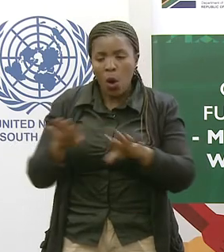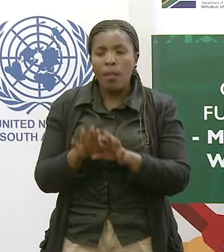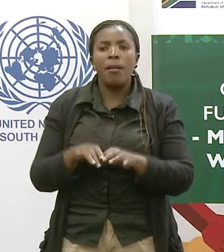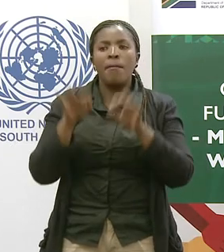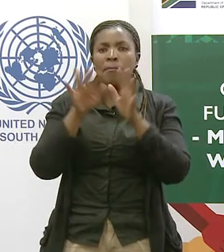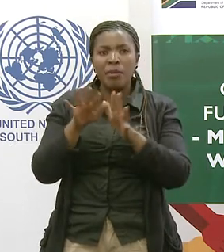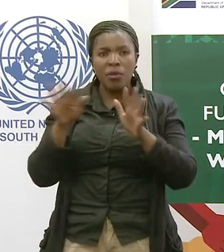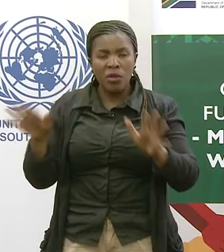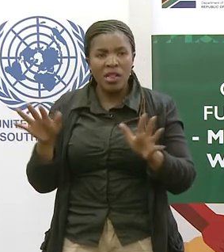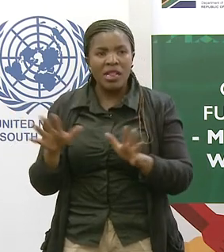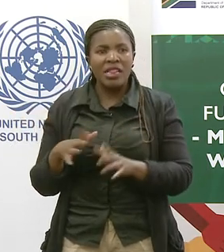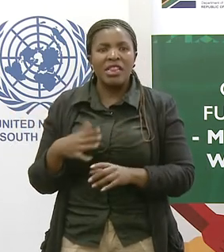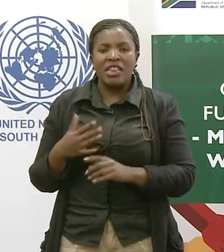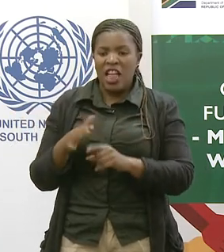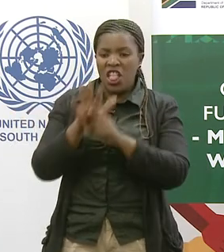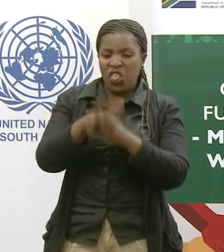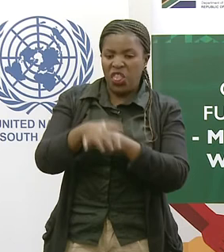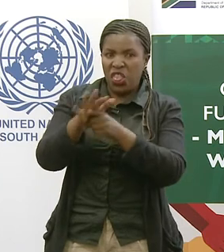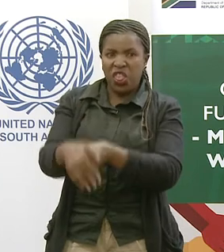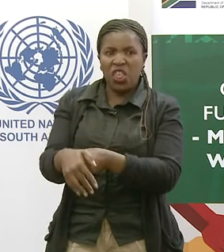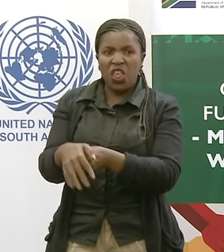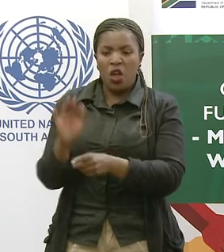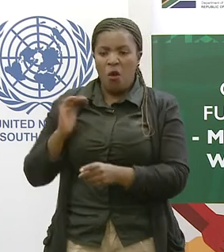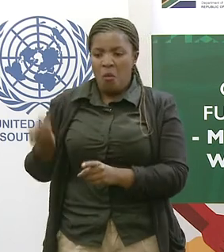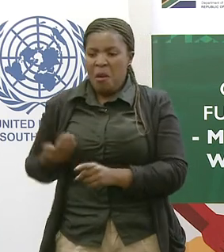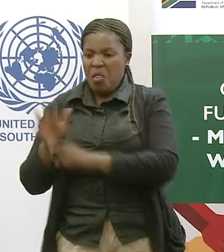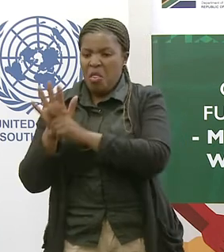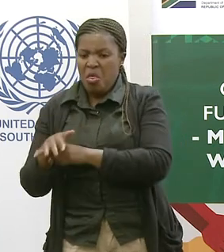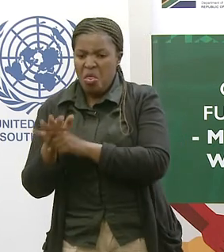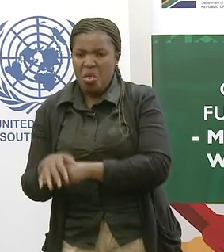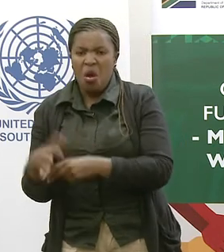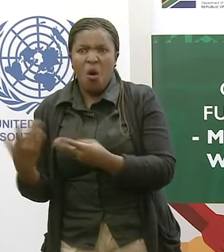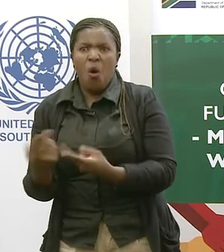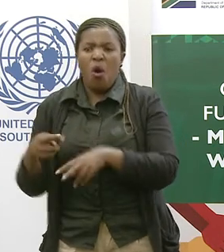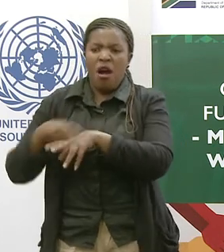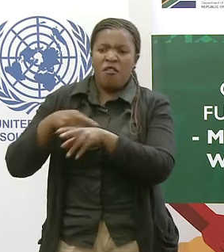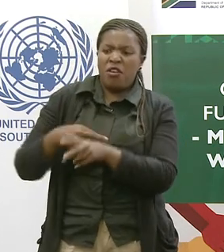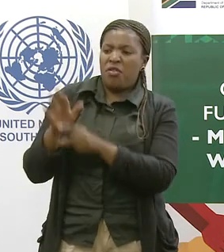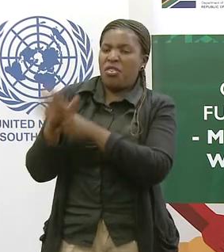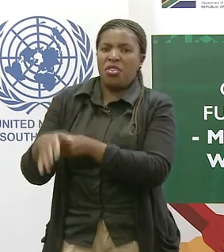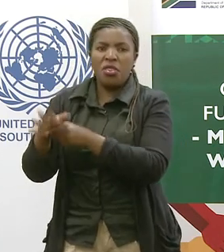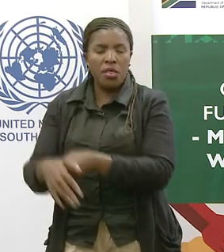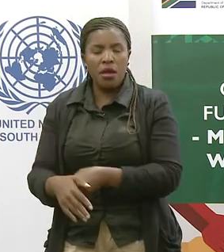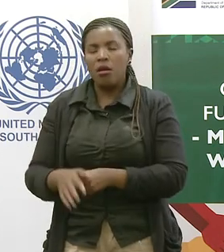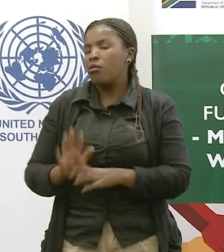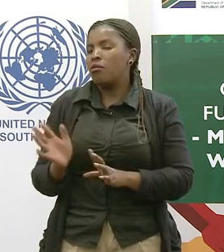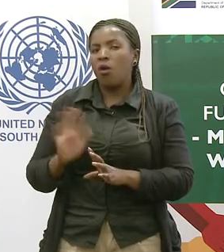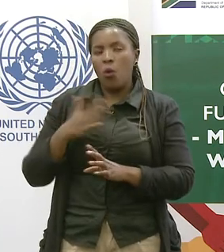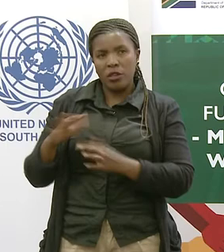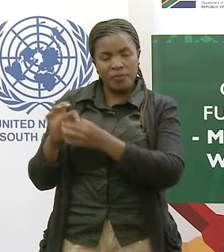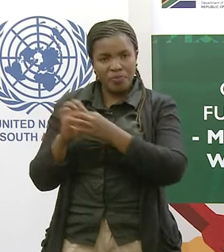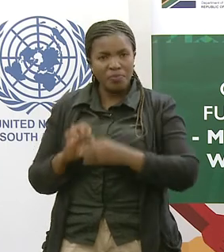non-sexist society at all the three levels that have been spoken about, the struggle to